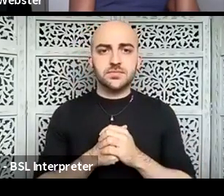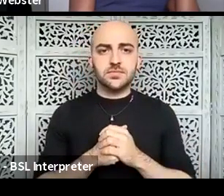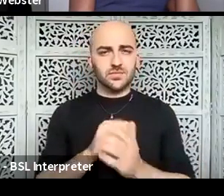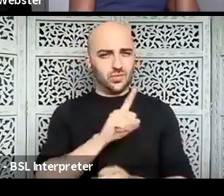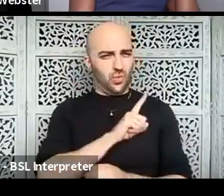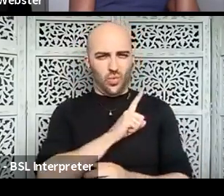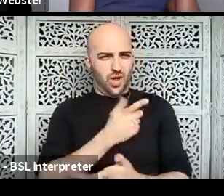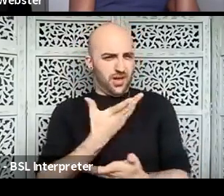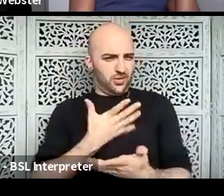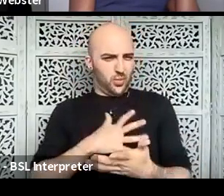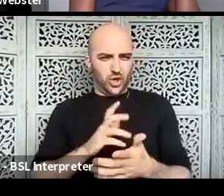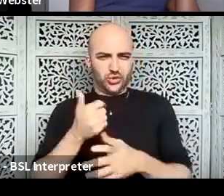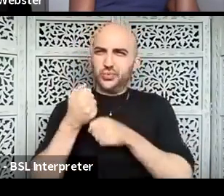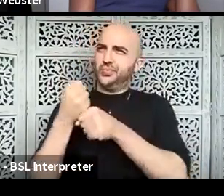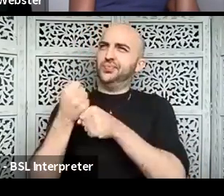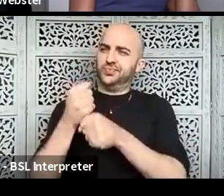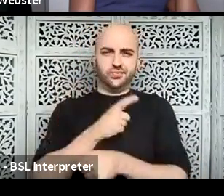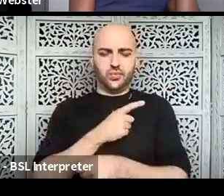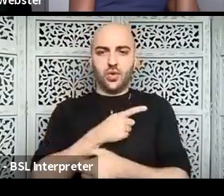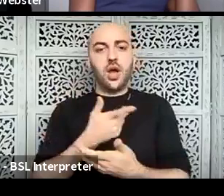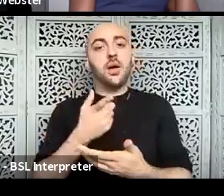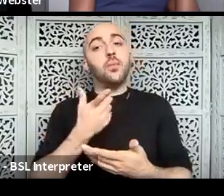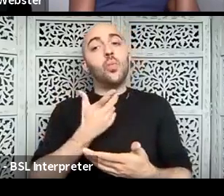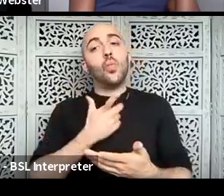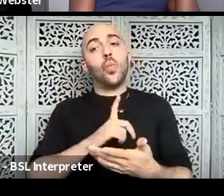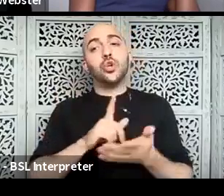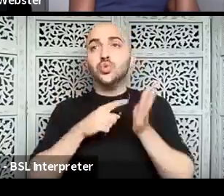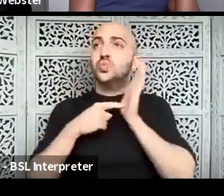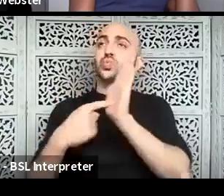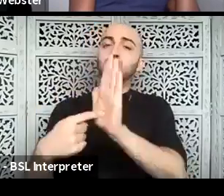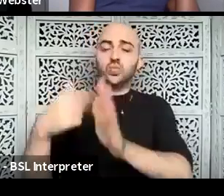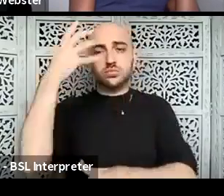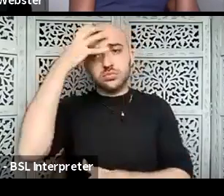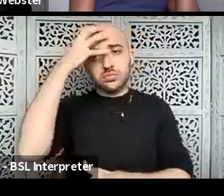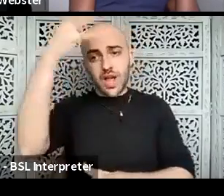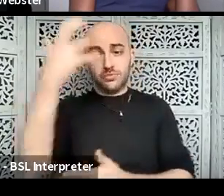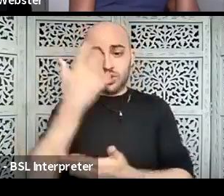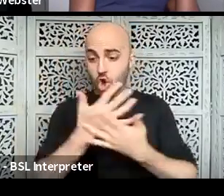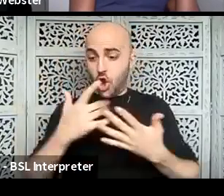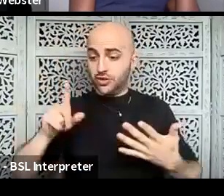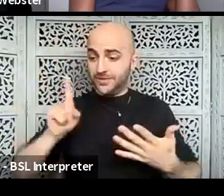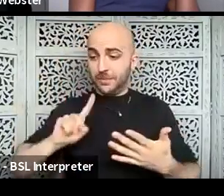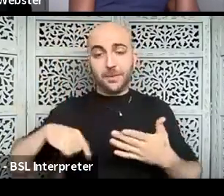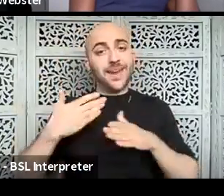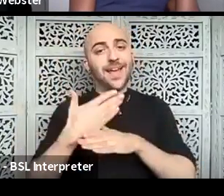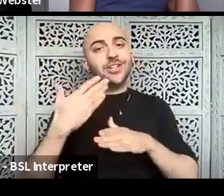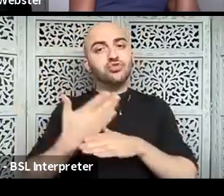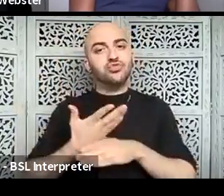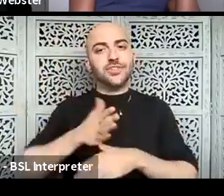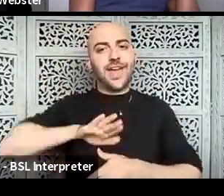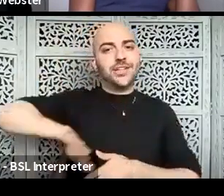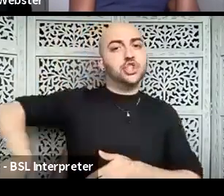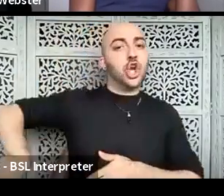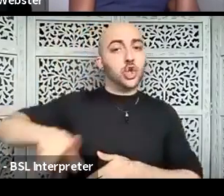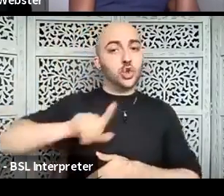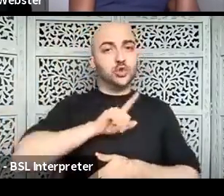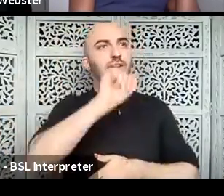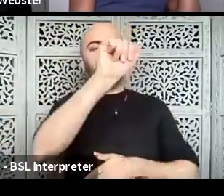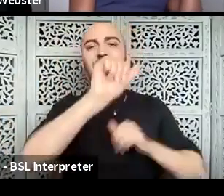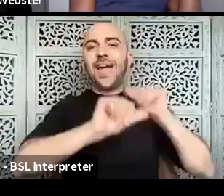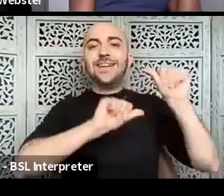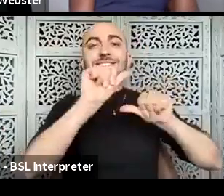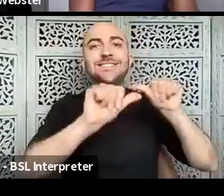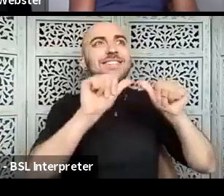wanted to highlight first and foremost to the government that a lot of people in our industry were excluded because their schemes just weren't